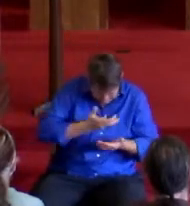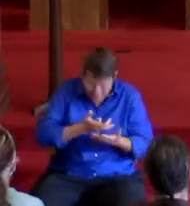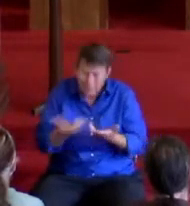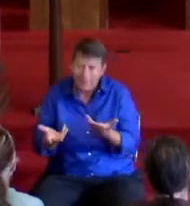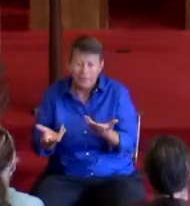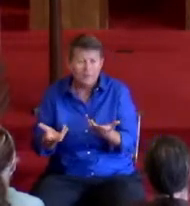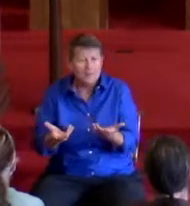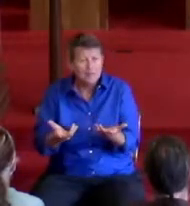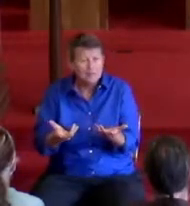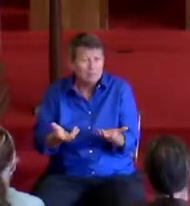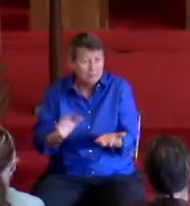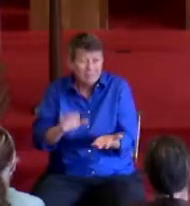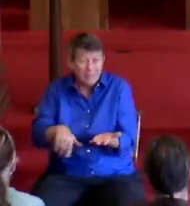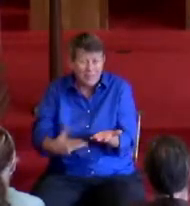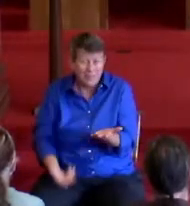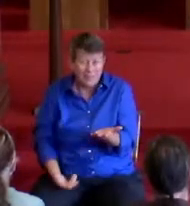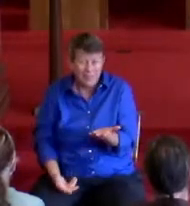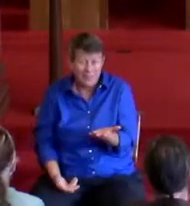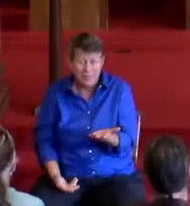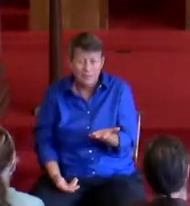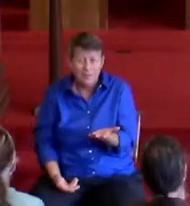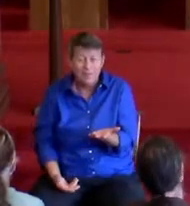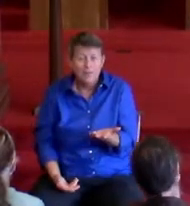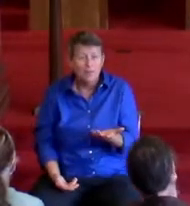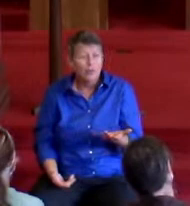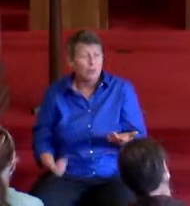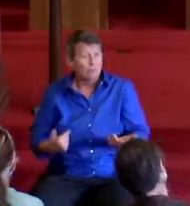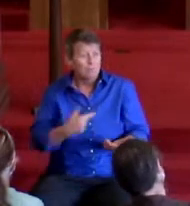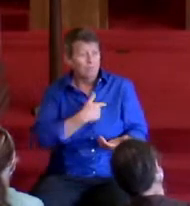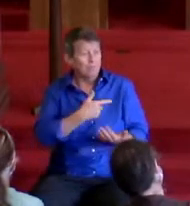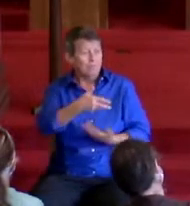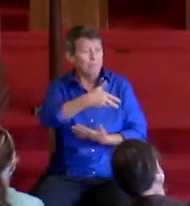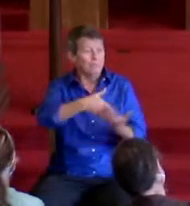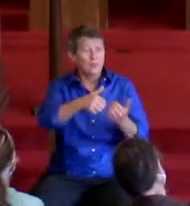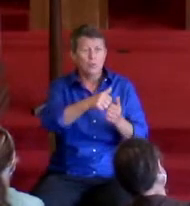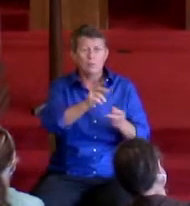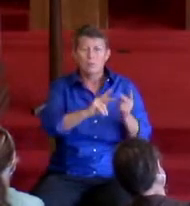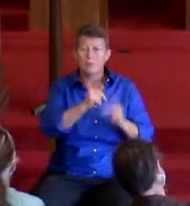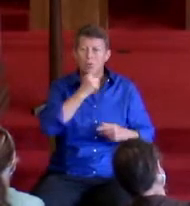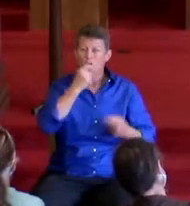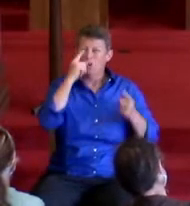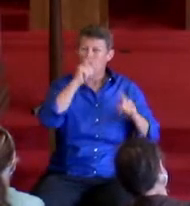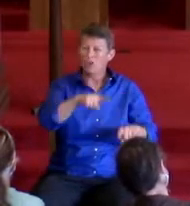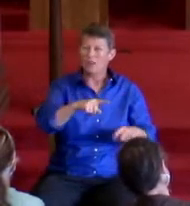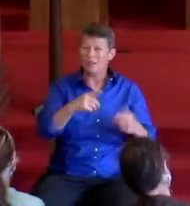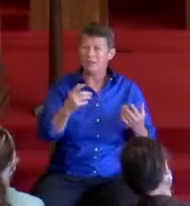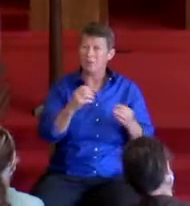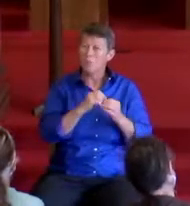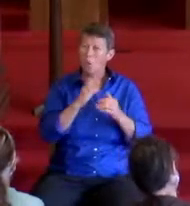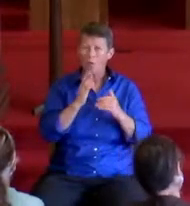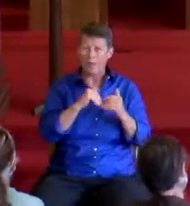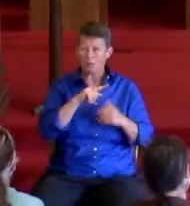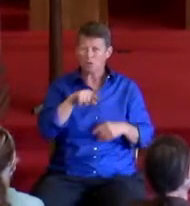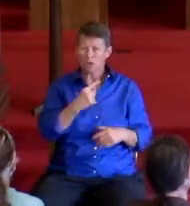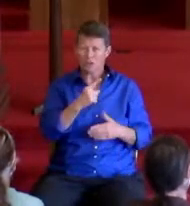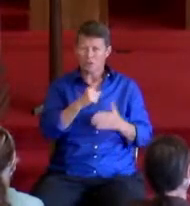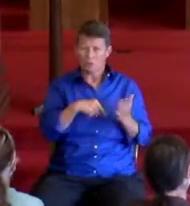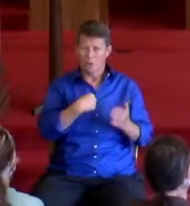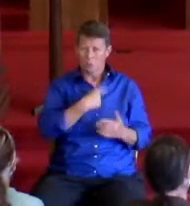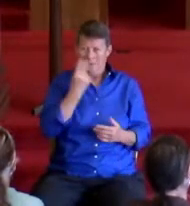way. We are among people who agree there is more to this world than we can